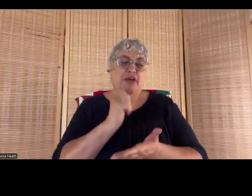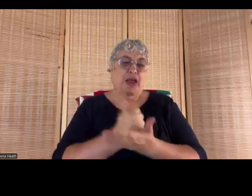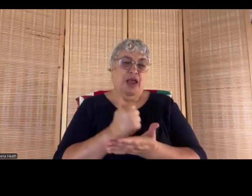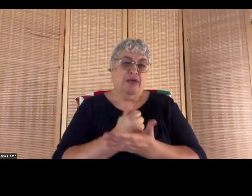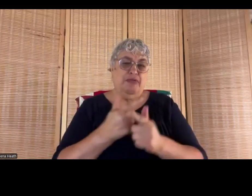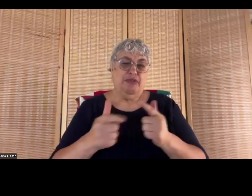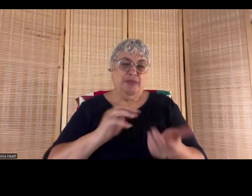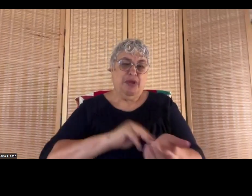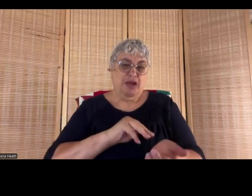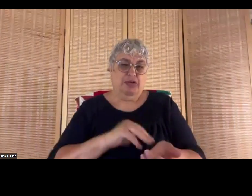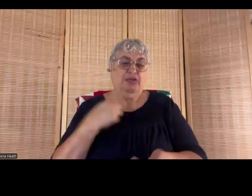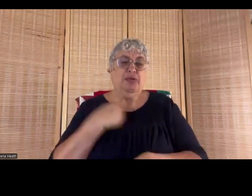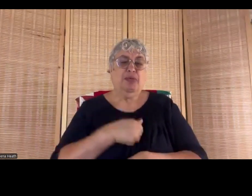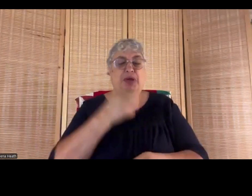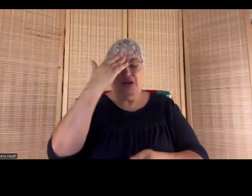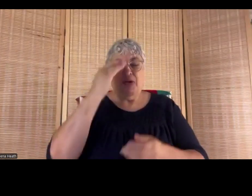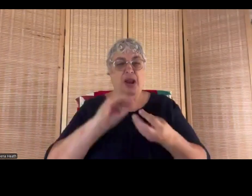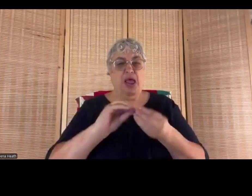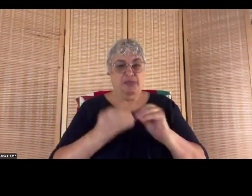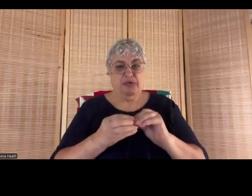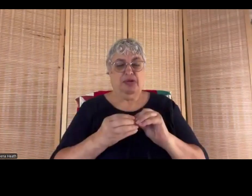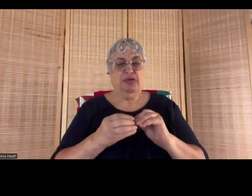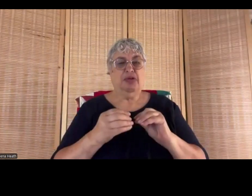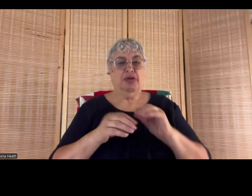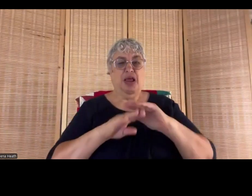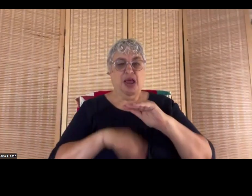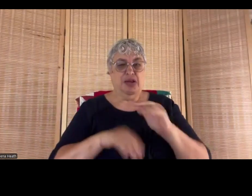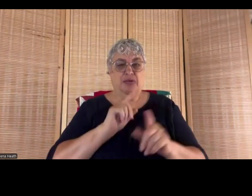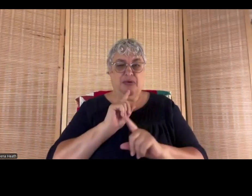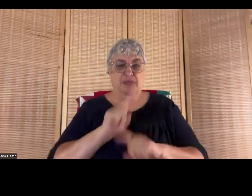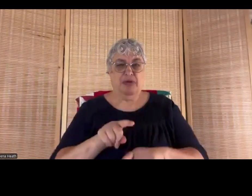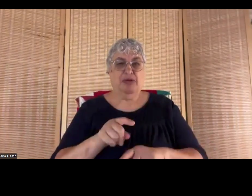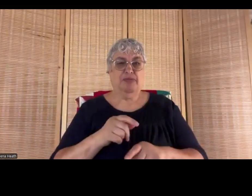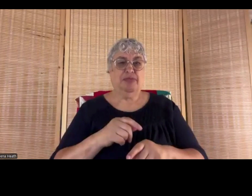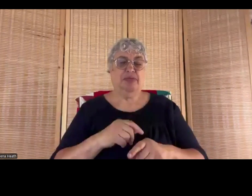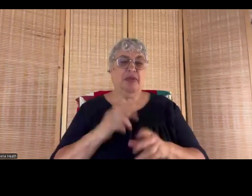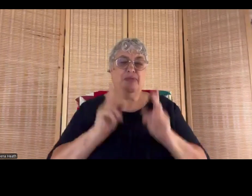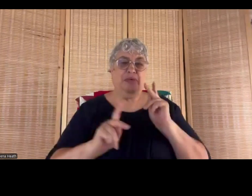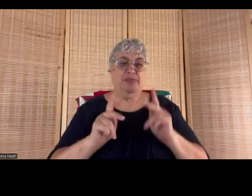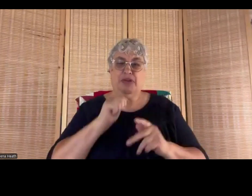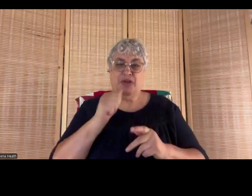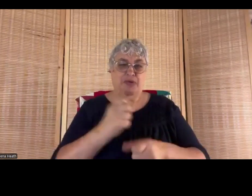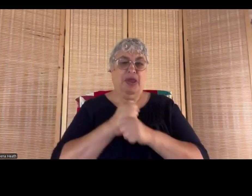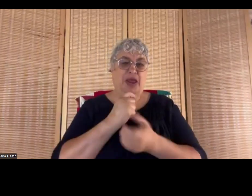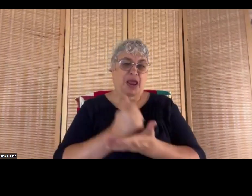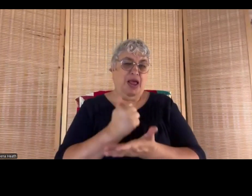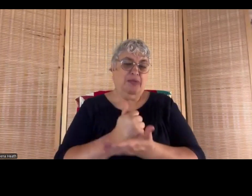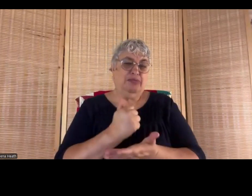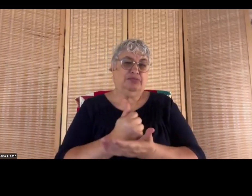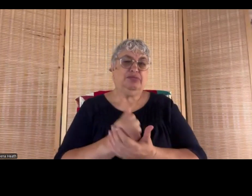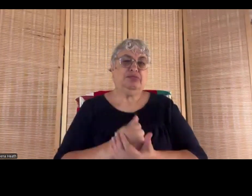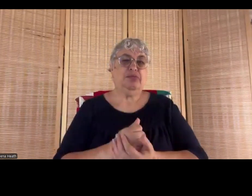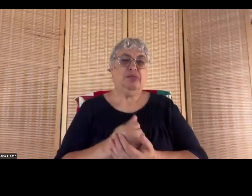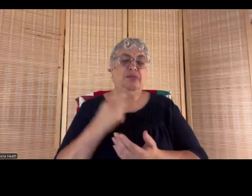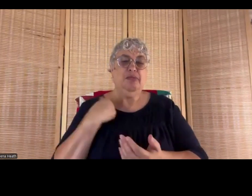the numbers we know for certain are underreported. The problem goes untreated. And something to keep in mind